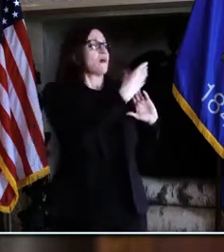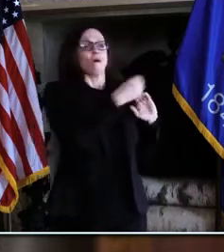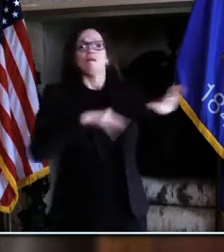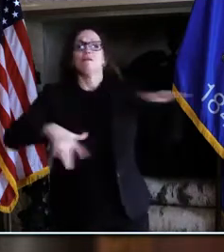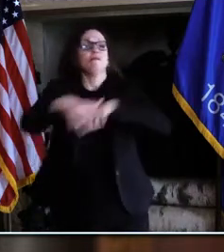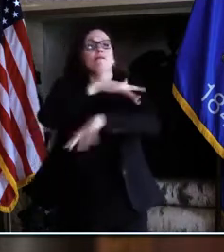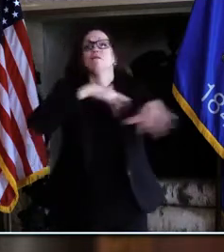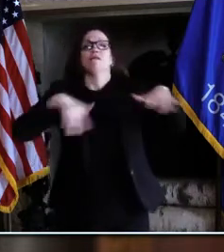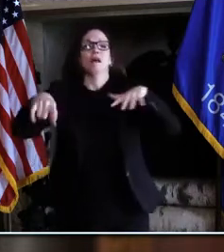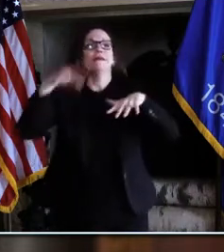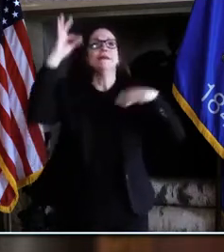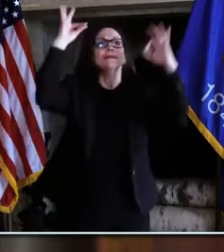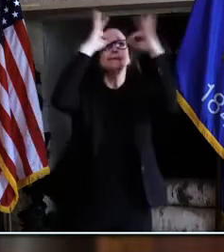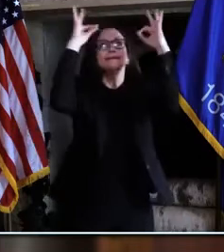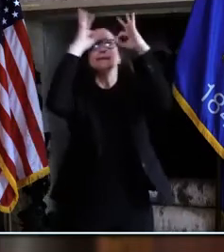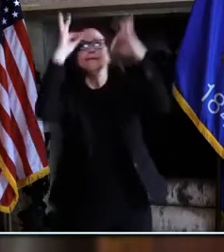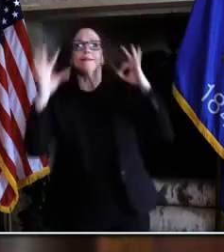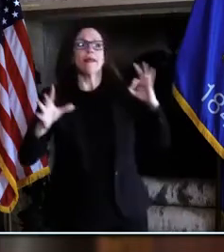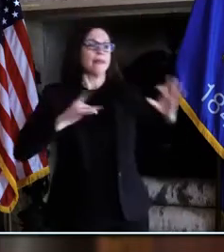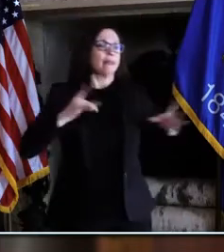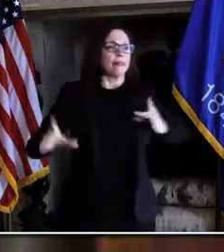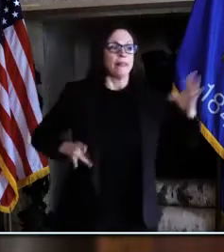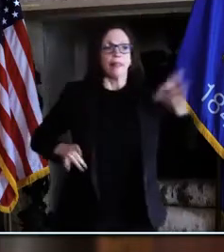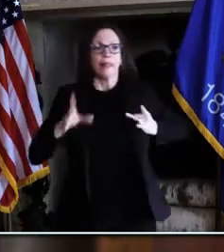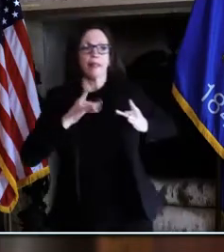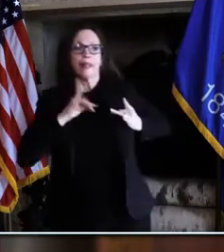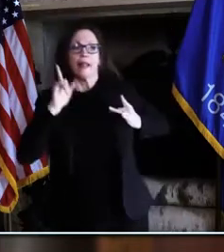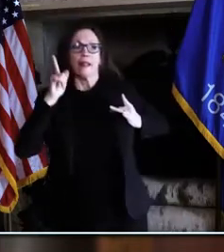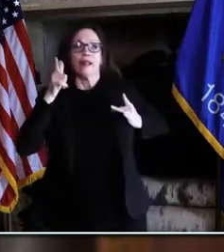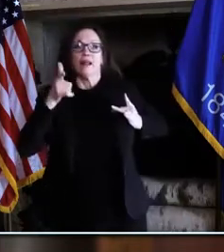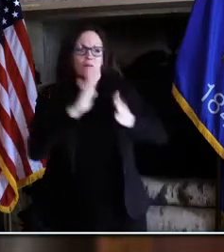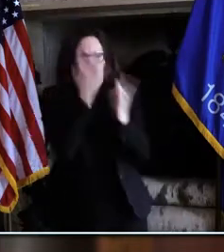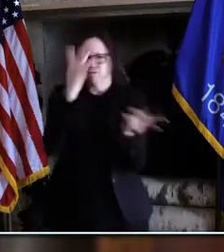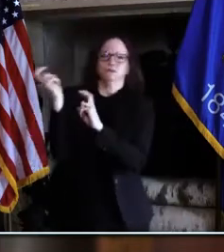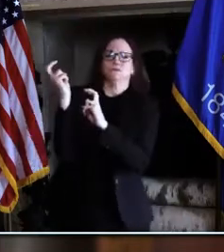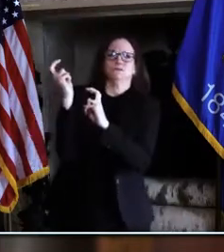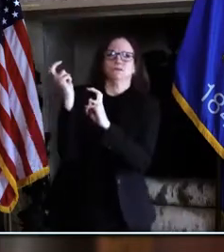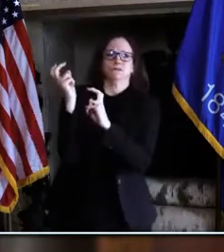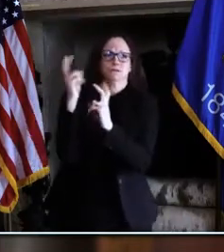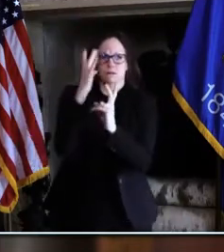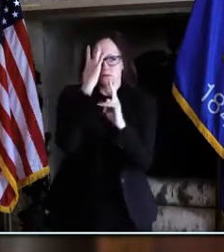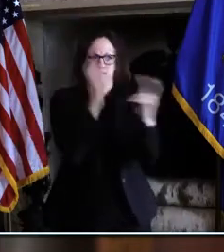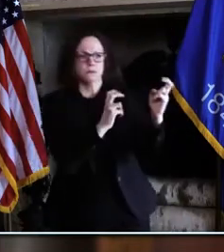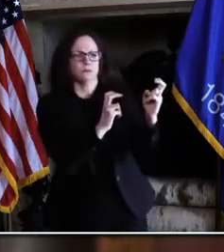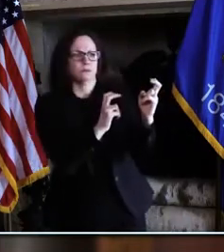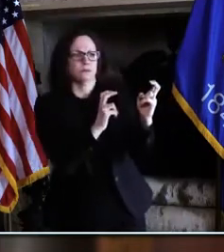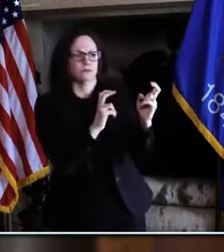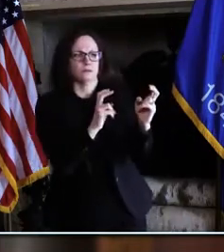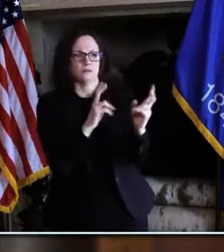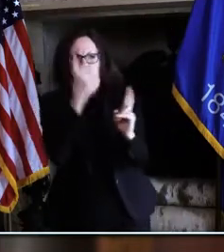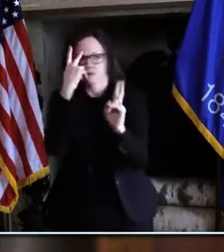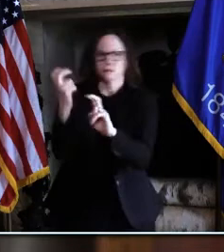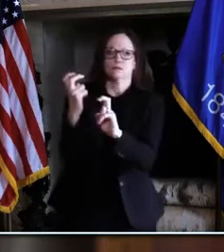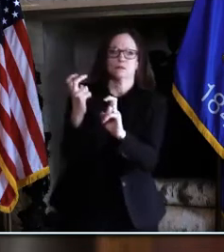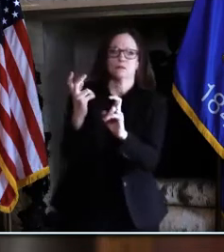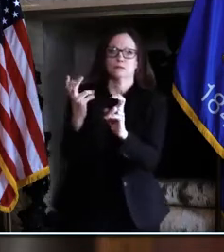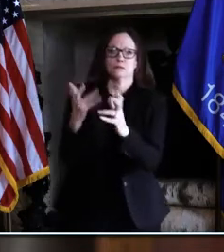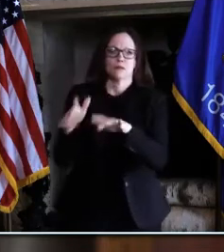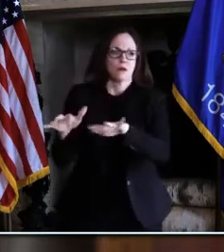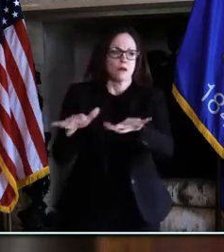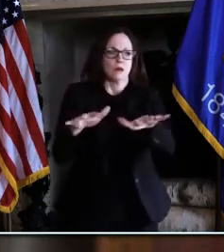for COVID-19 by April 8th and an estimated 440 to 1,500